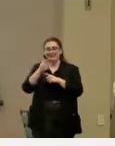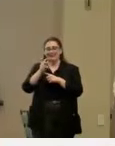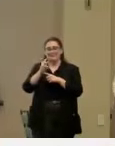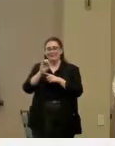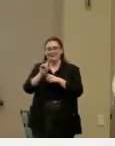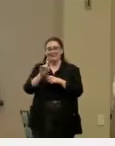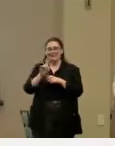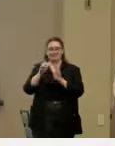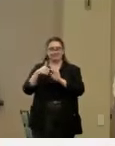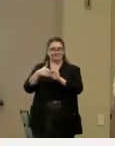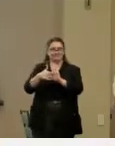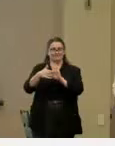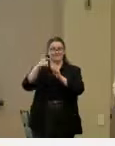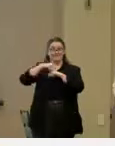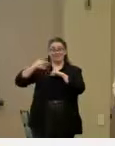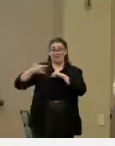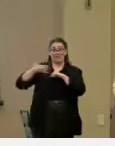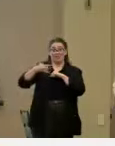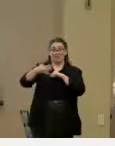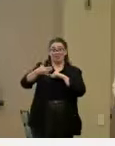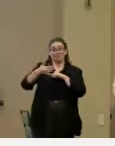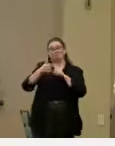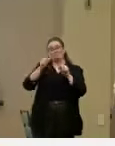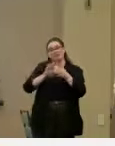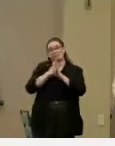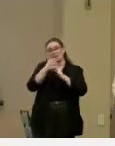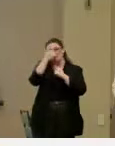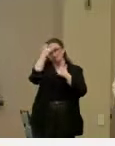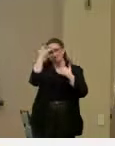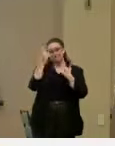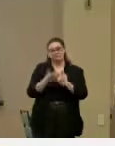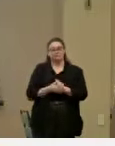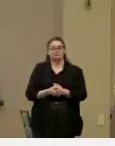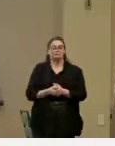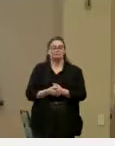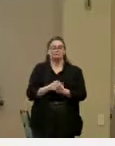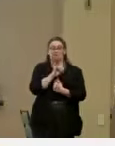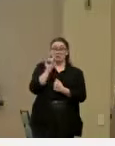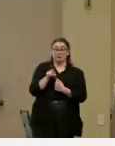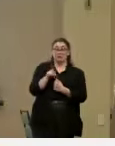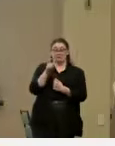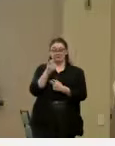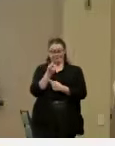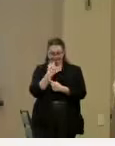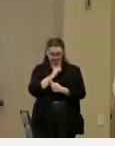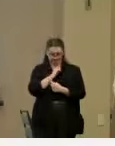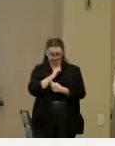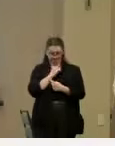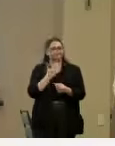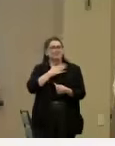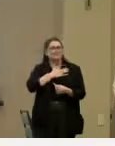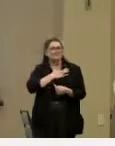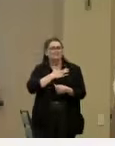presentation. And over time, that can result in scarring. So one question to ask yourself is, do